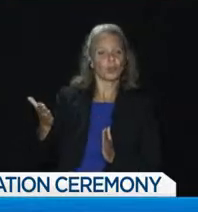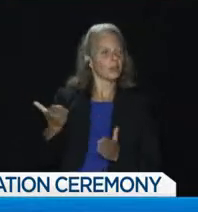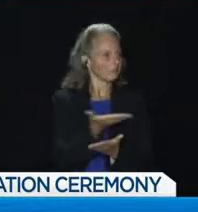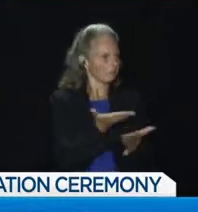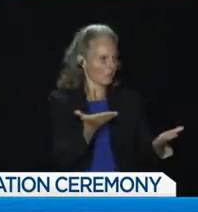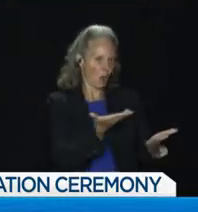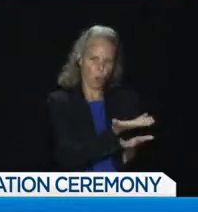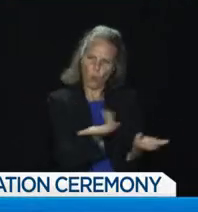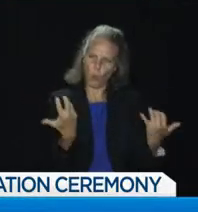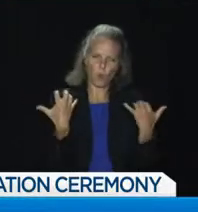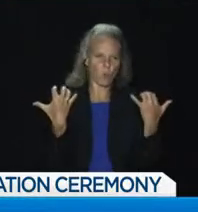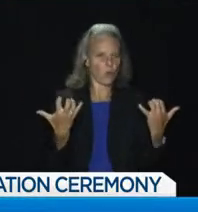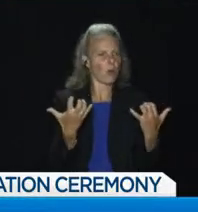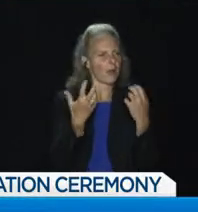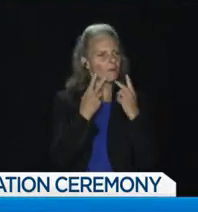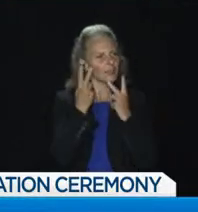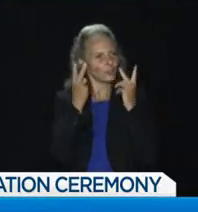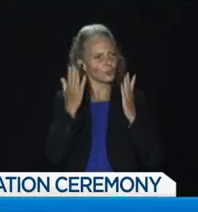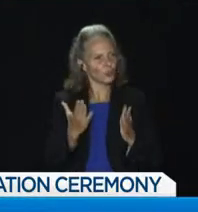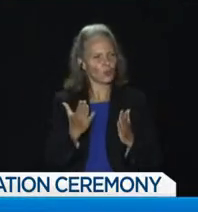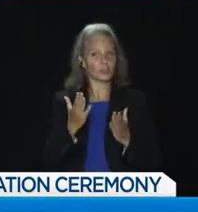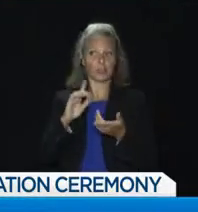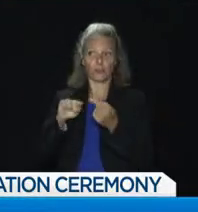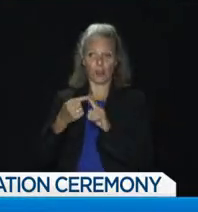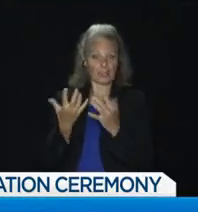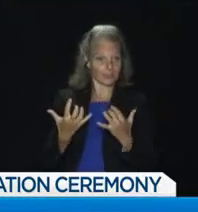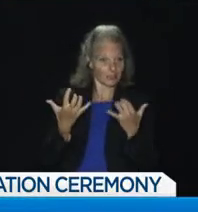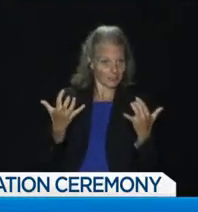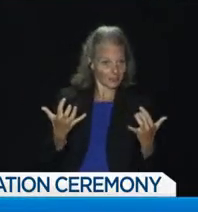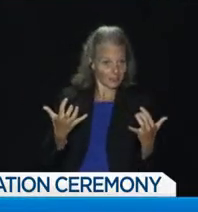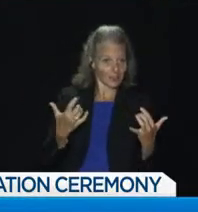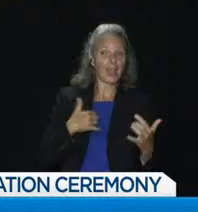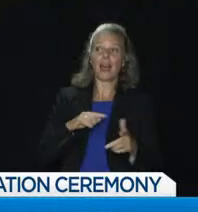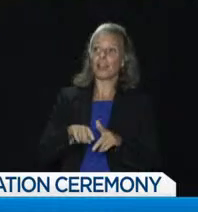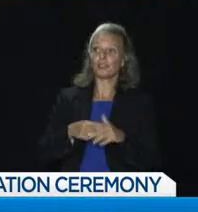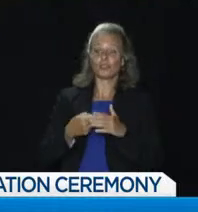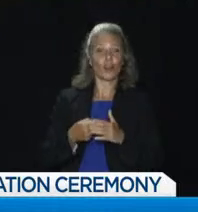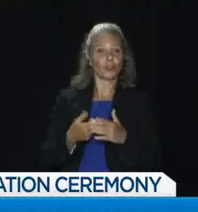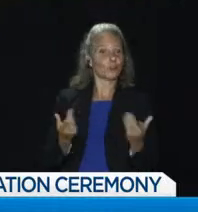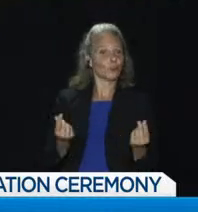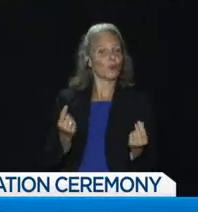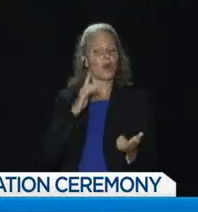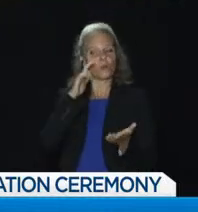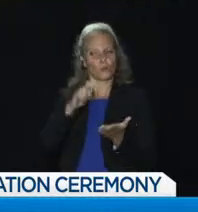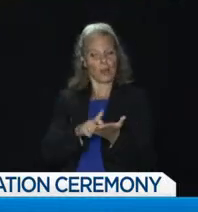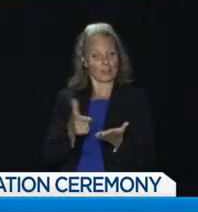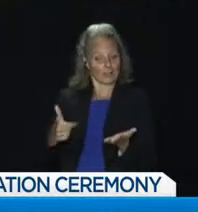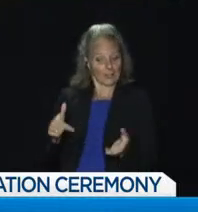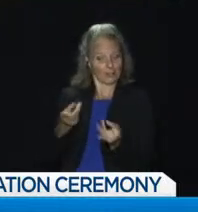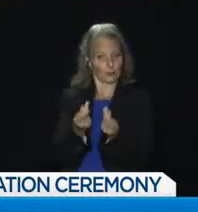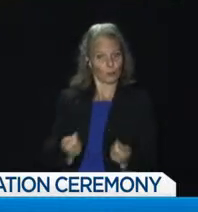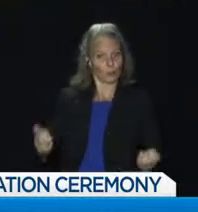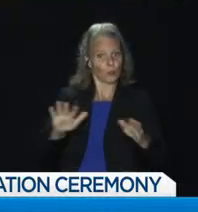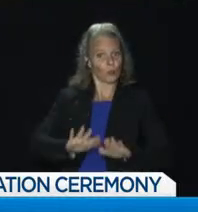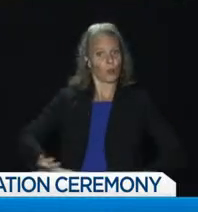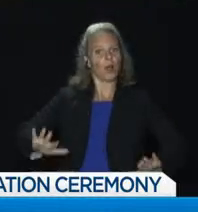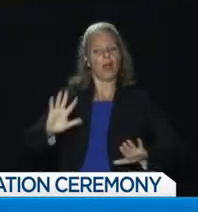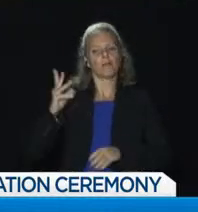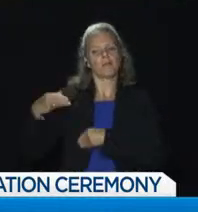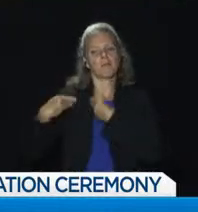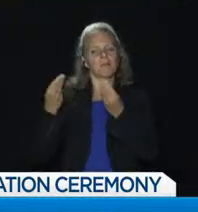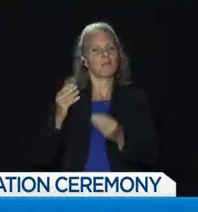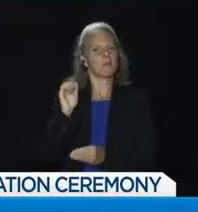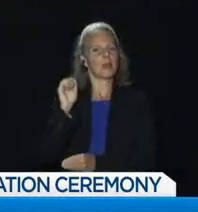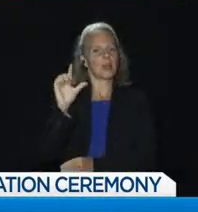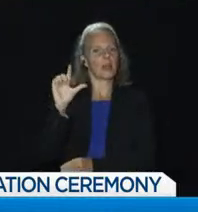friends, let me begin by recognizing that we are on the traditional land of the Algonquin people. We acknowledge them as